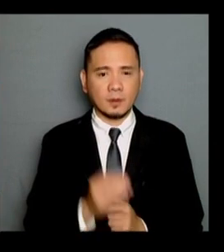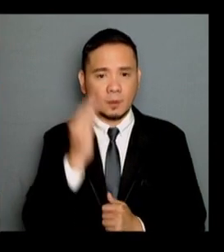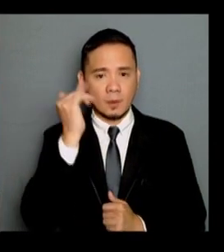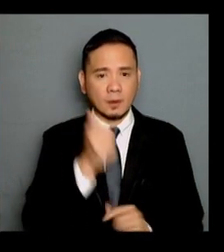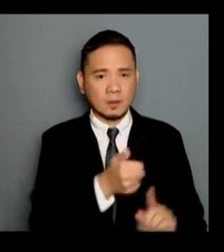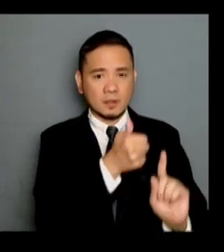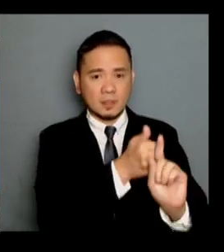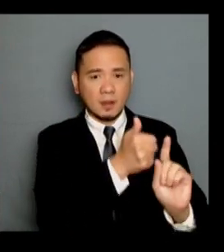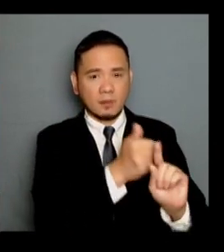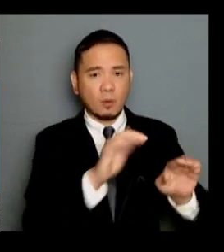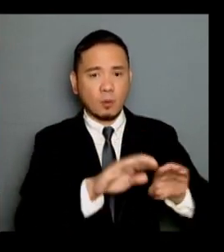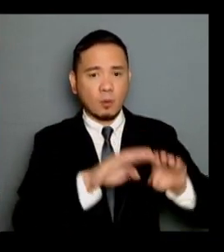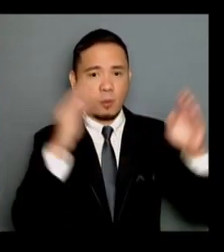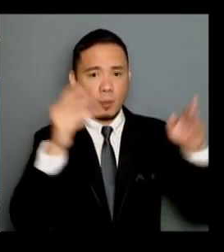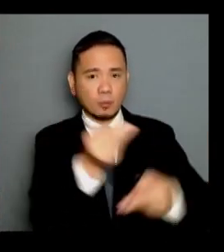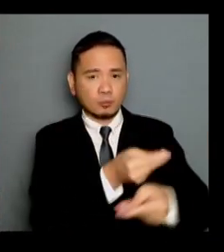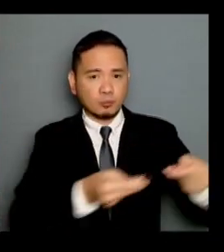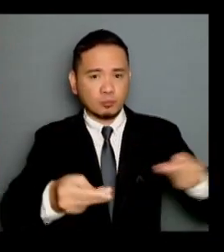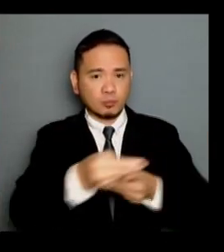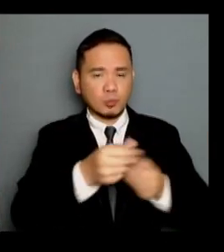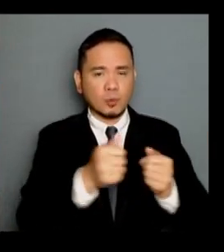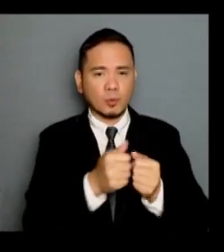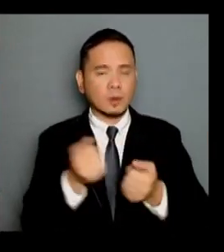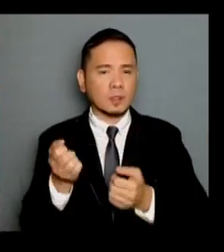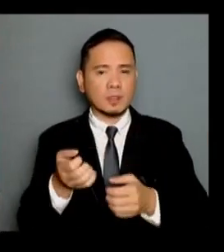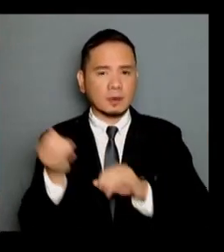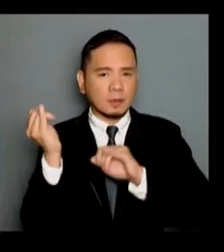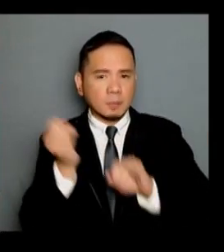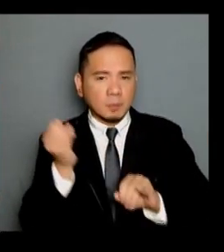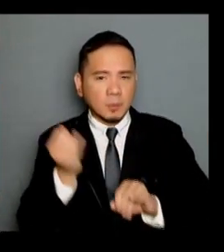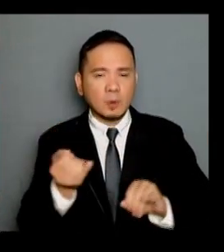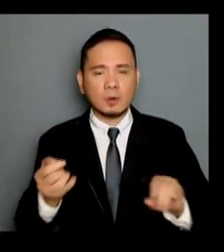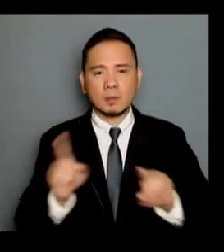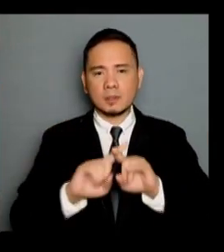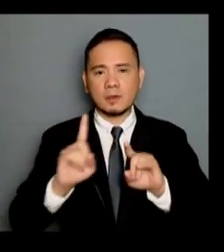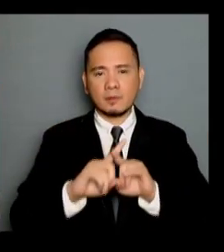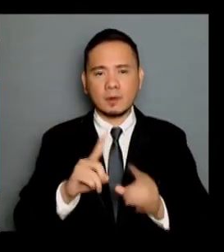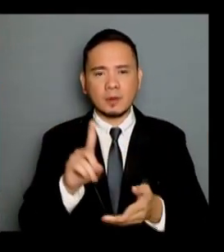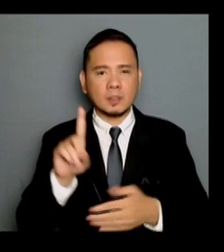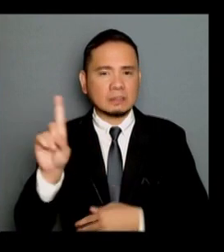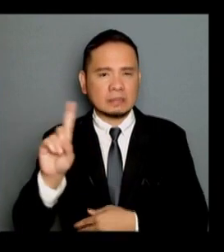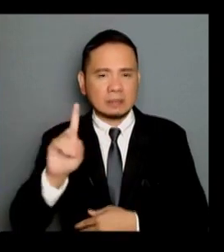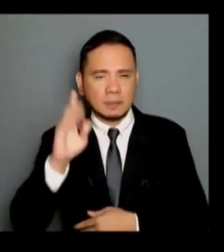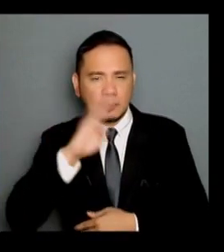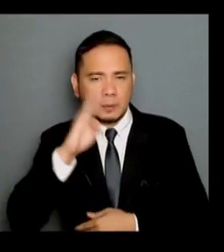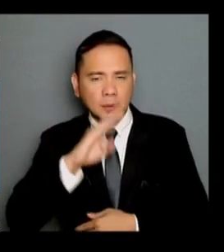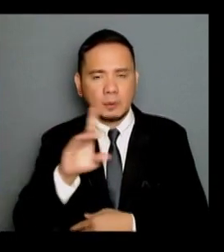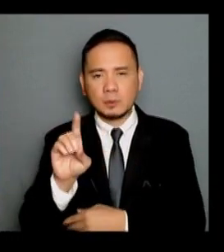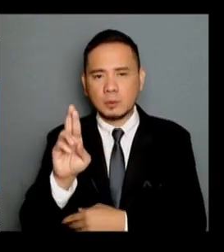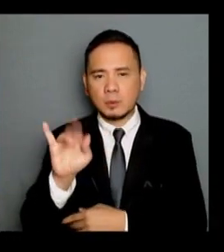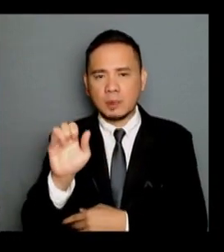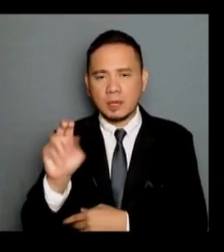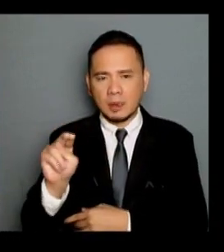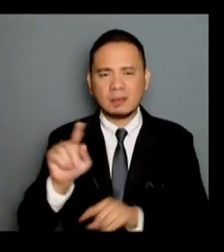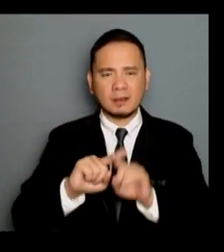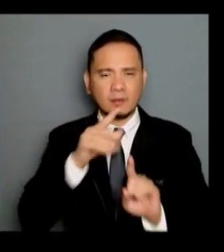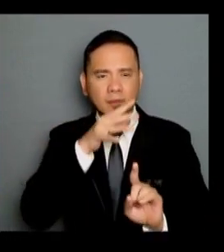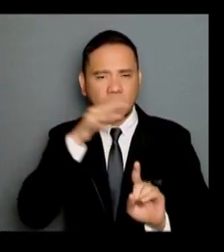their trade to imports of durian and other agricultural products from the Philippines so that we